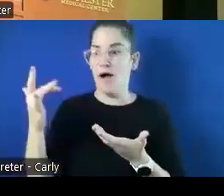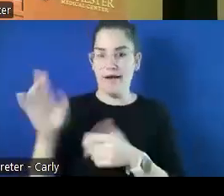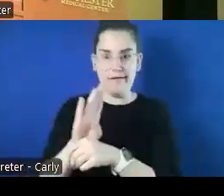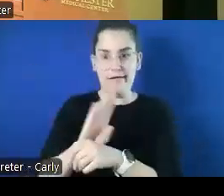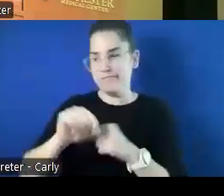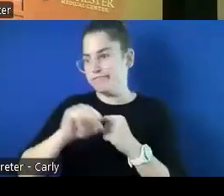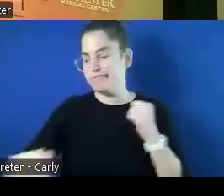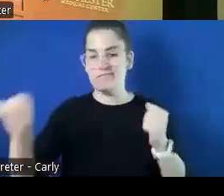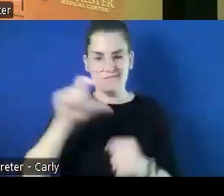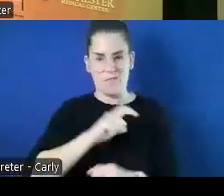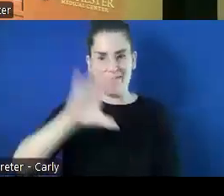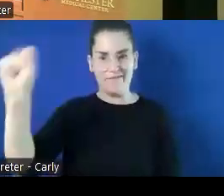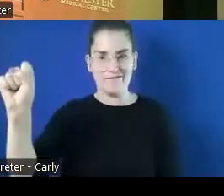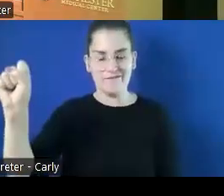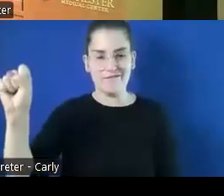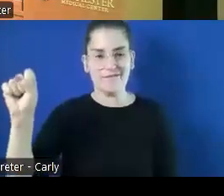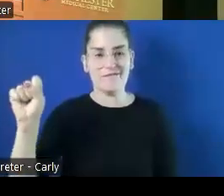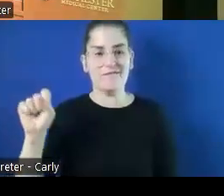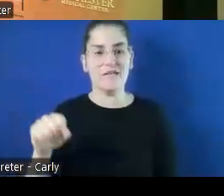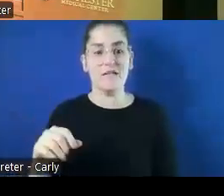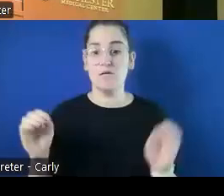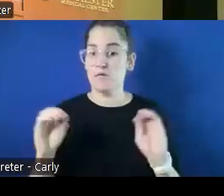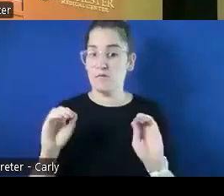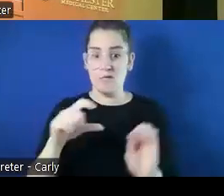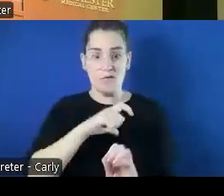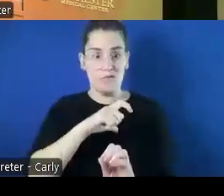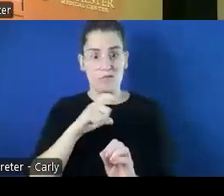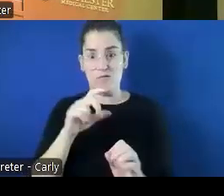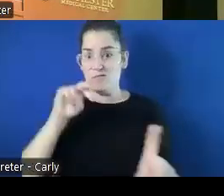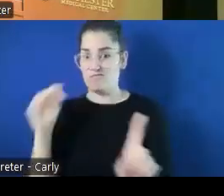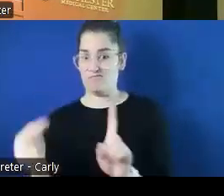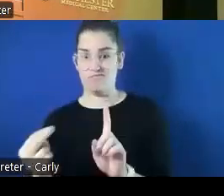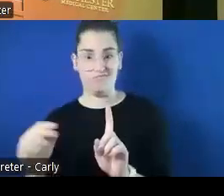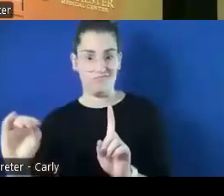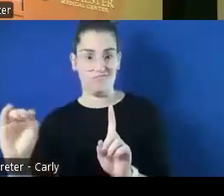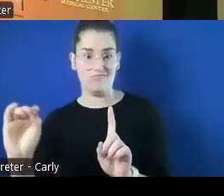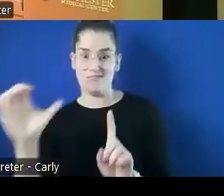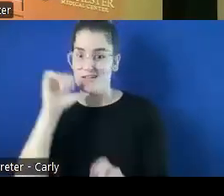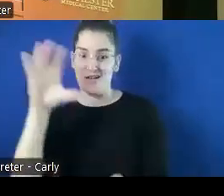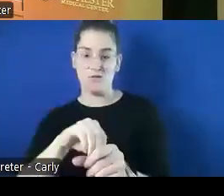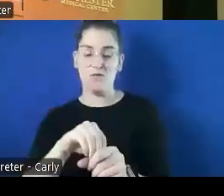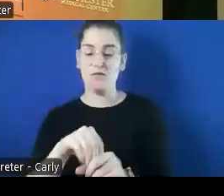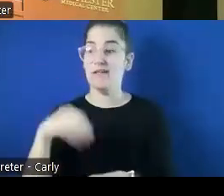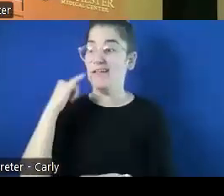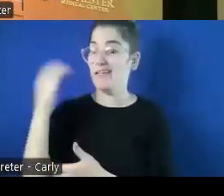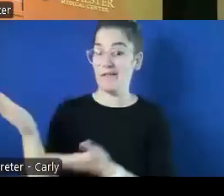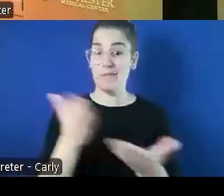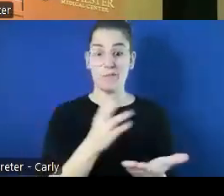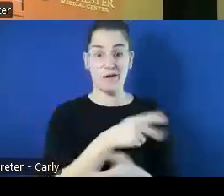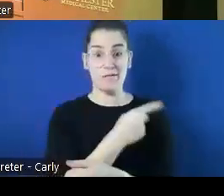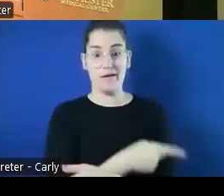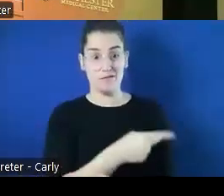that exist on the perspective from the law enforcement side, that what happens once a patient is brought to the hospital